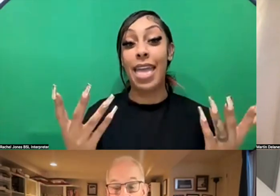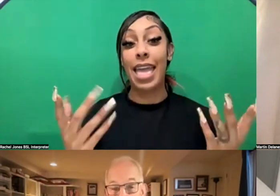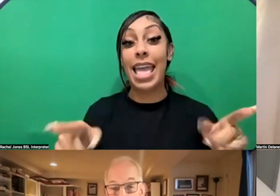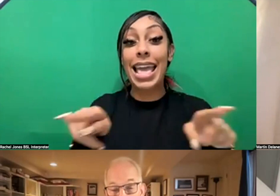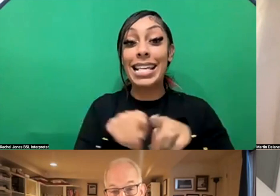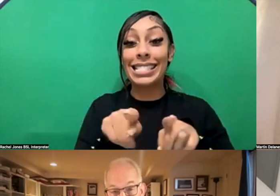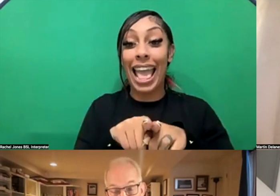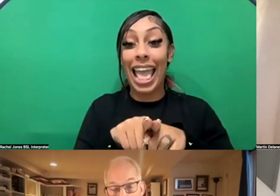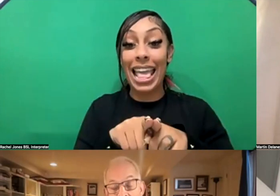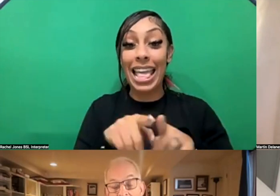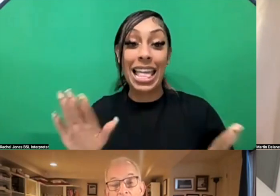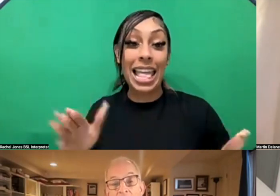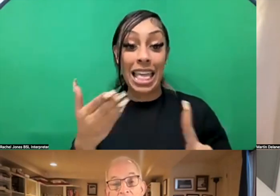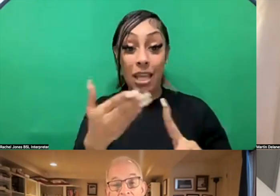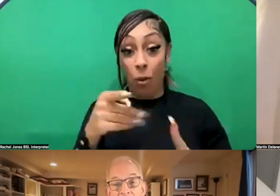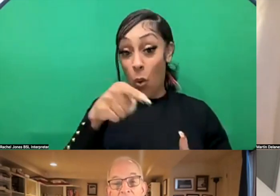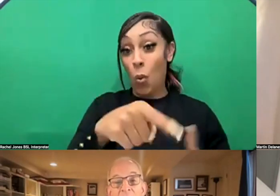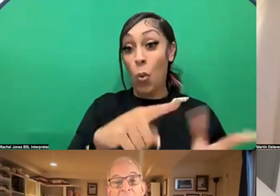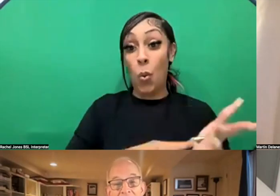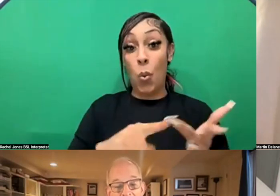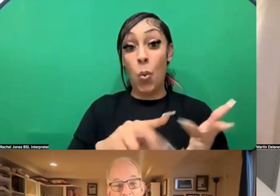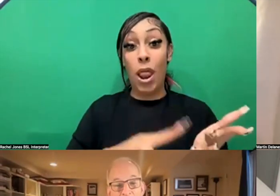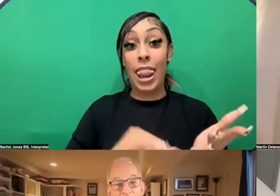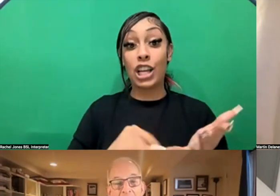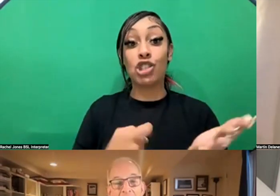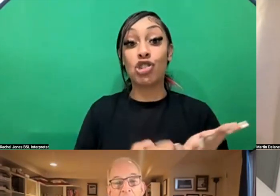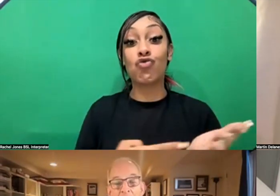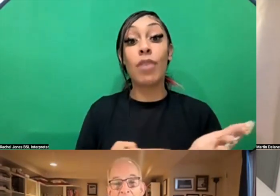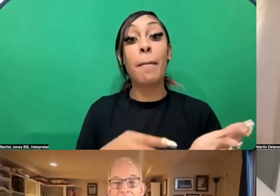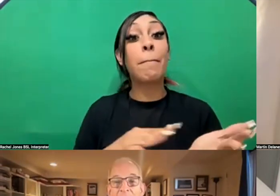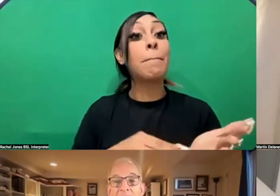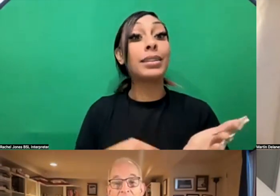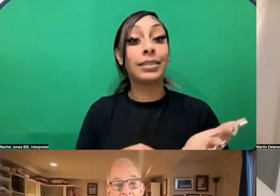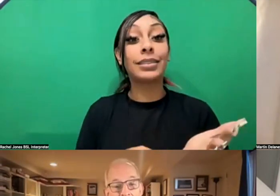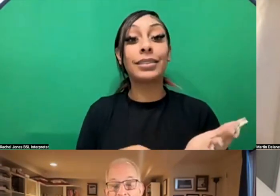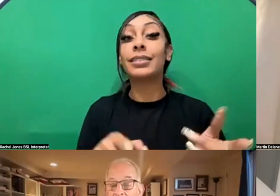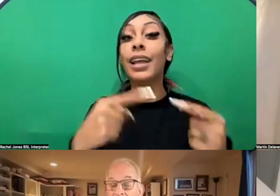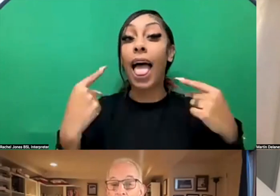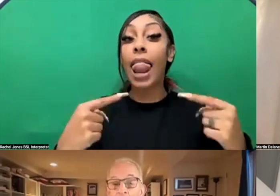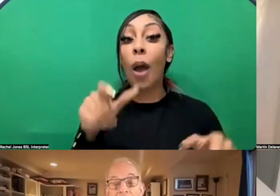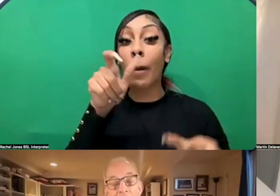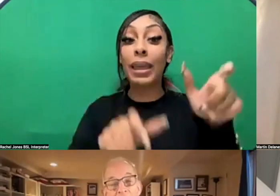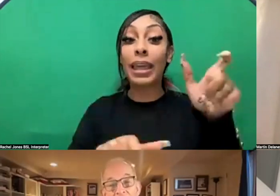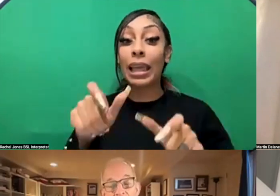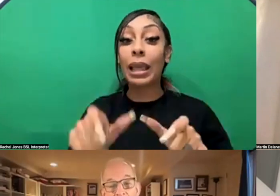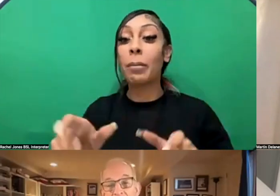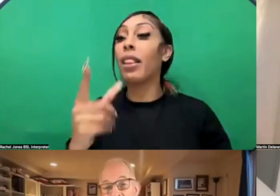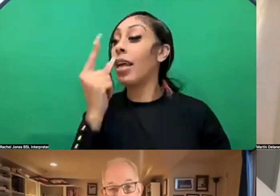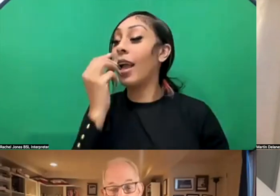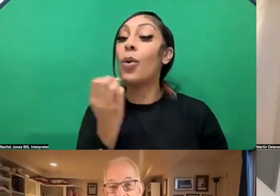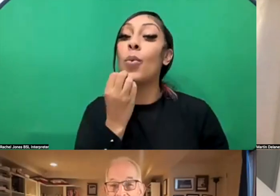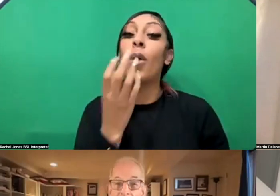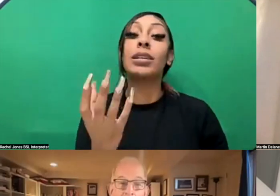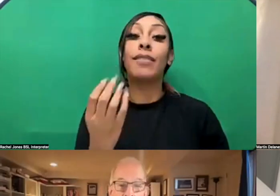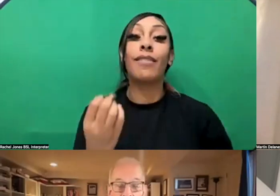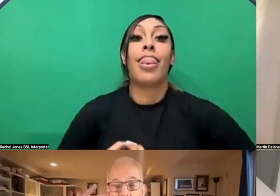goal as LinnStrument, which is to allow people to have some of the wonderful expressions